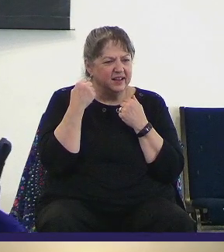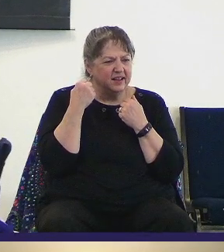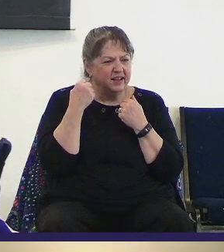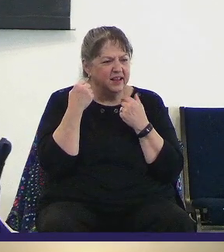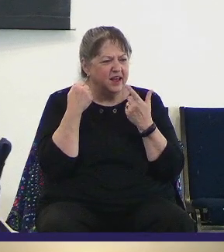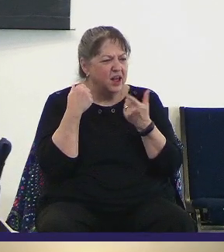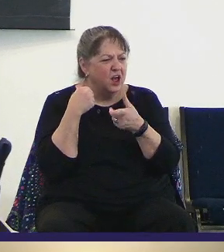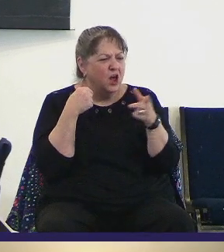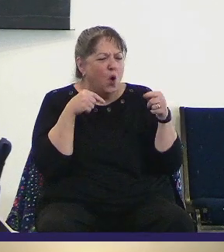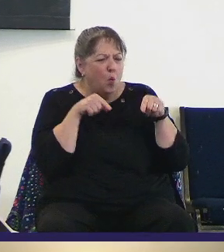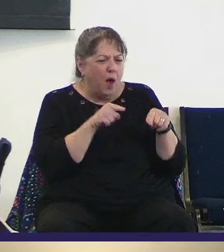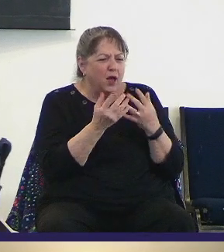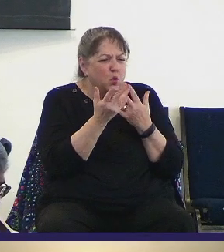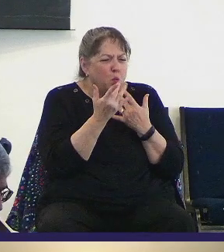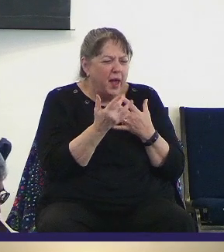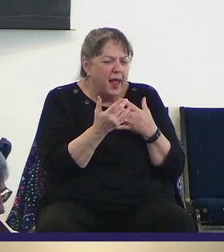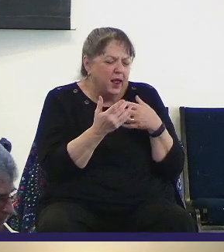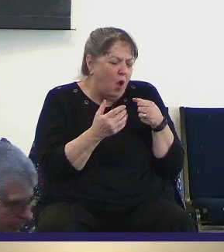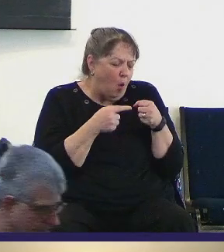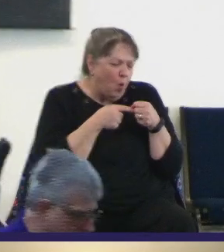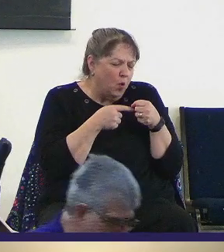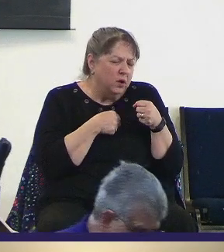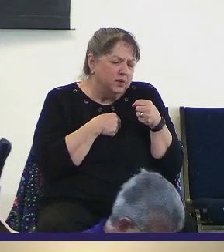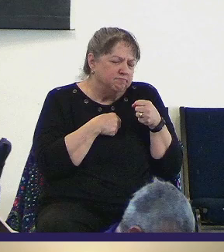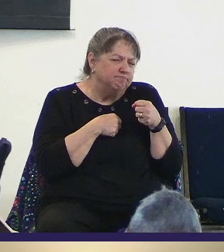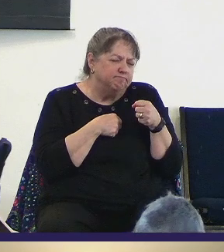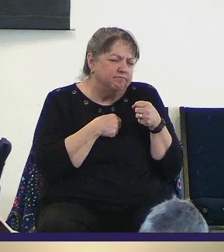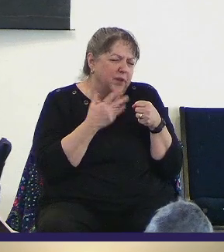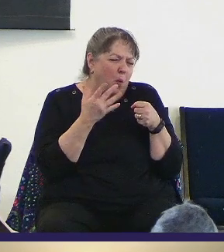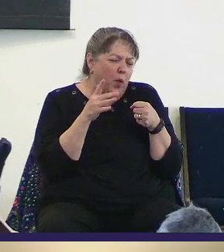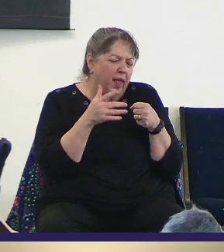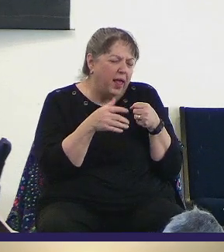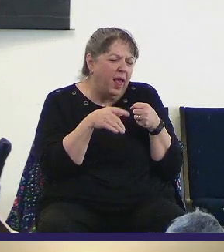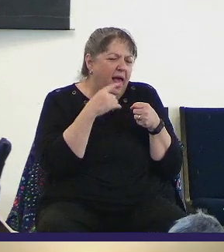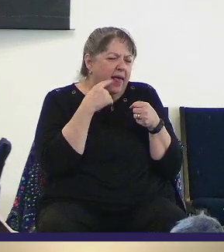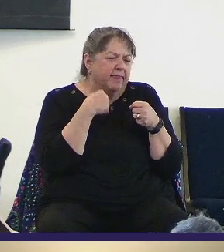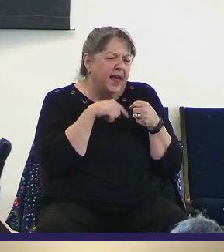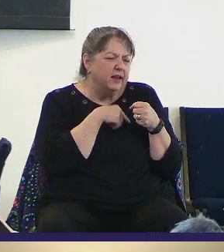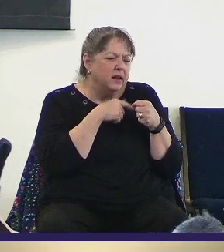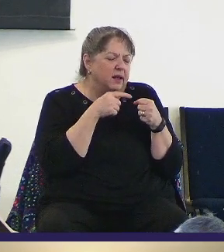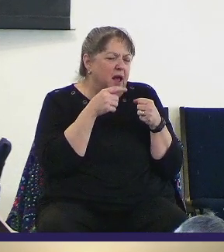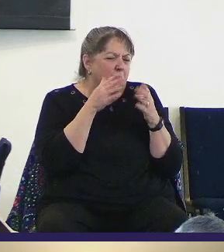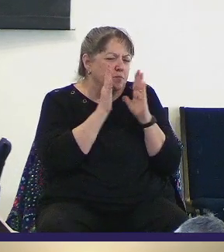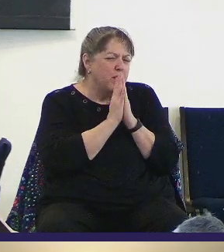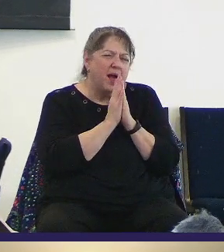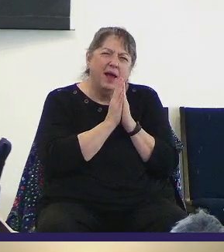to approach someone and how to help them grow in their walk with God. We want to offer that this year.